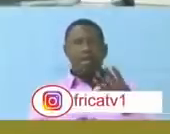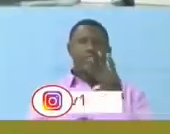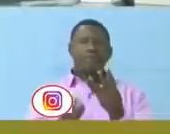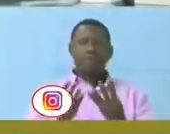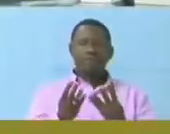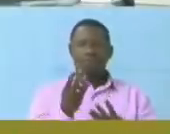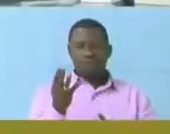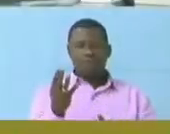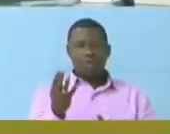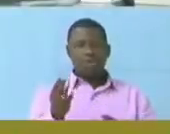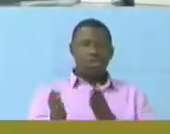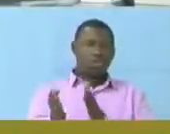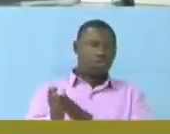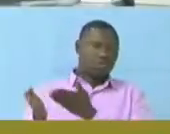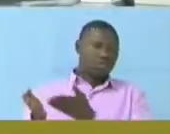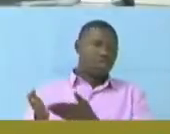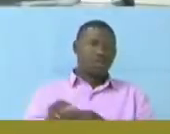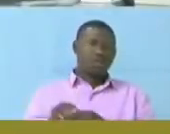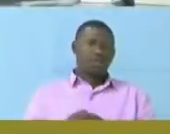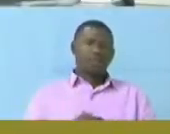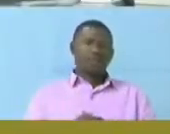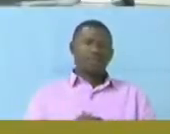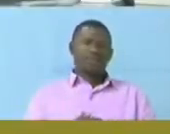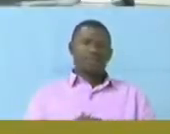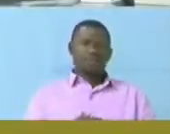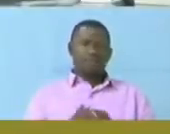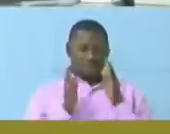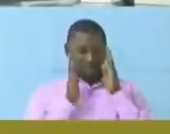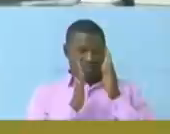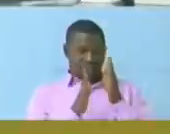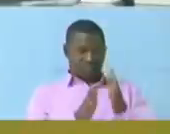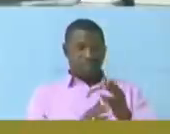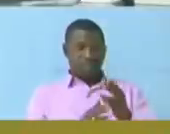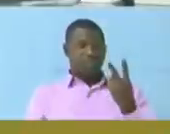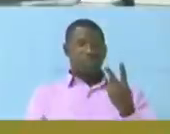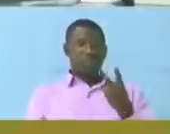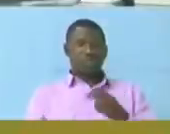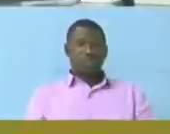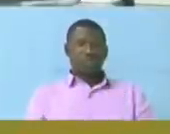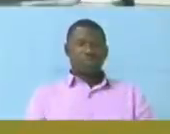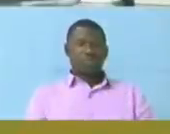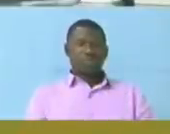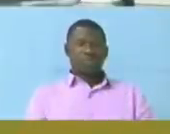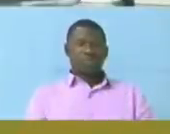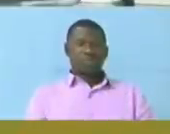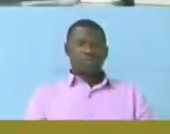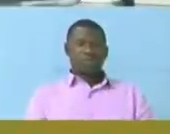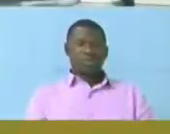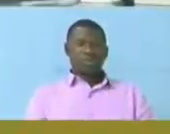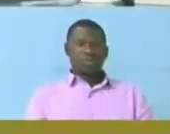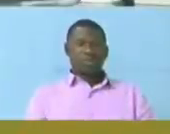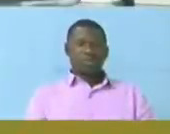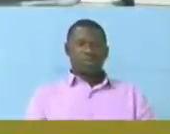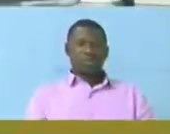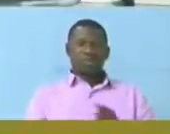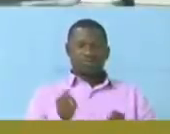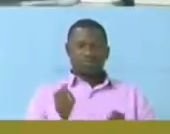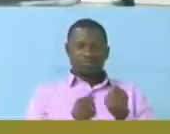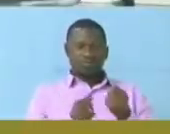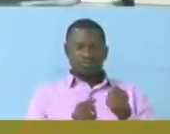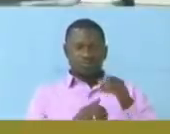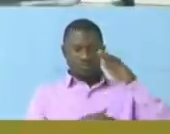other side. I lowered my front glass.